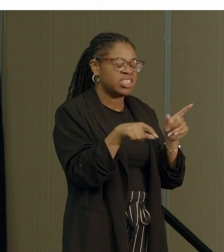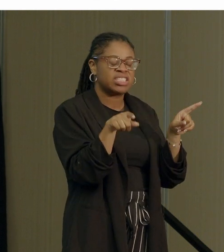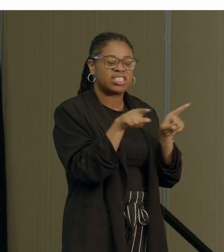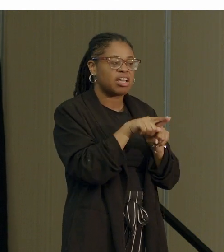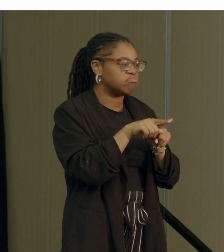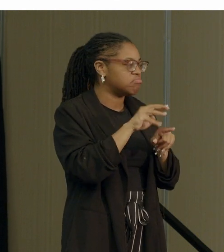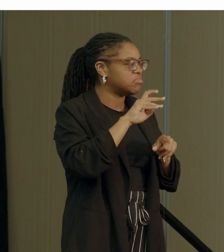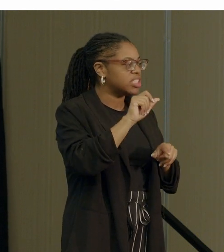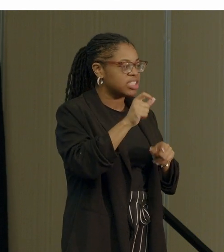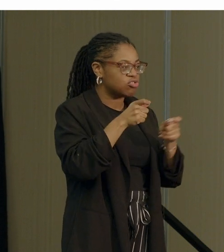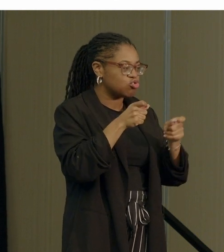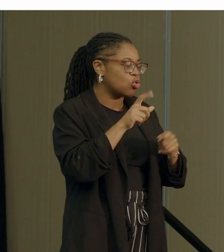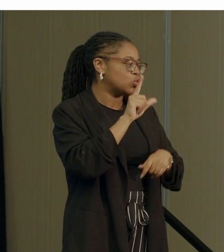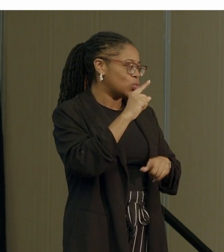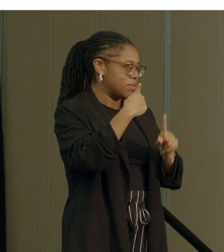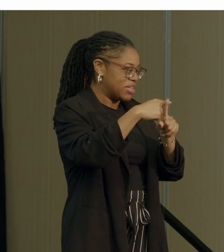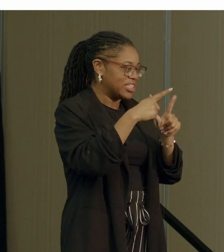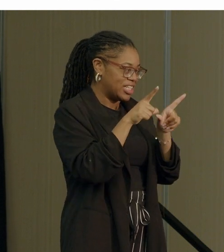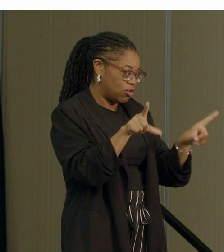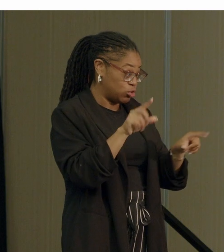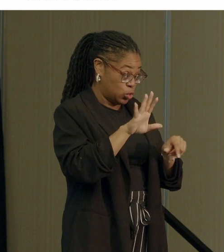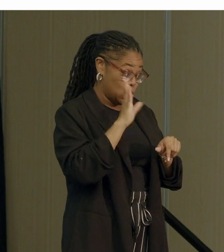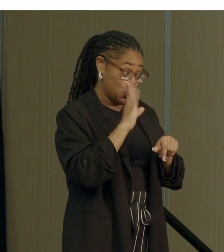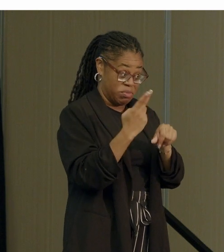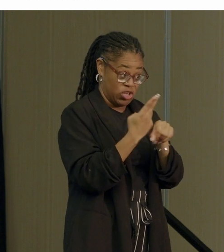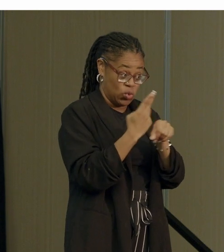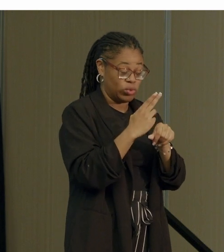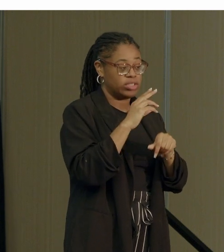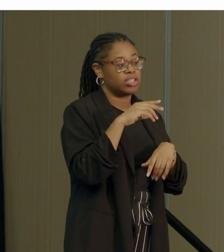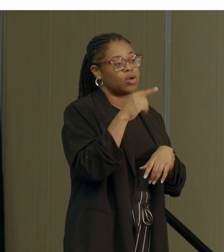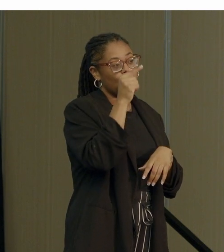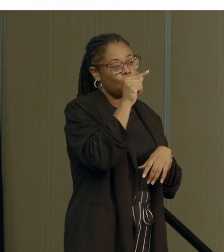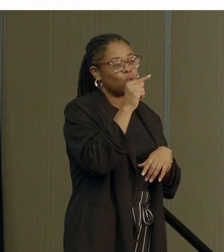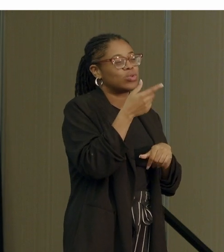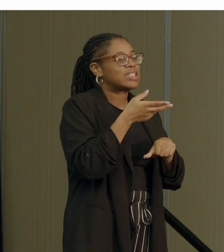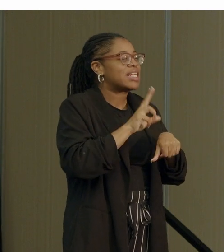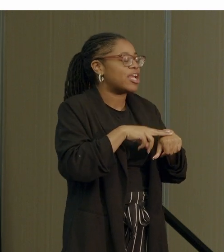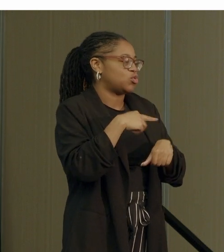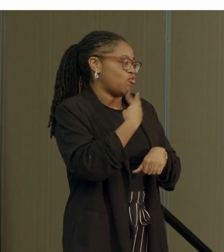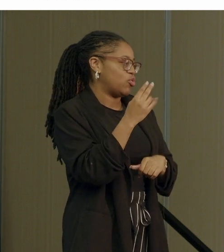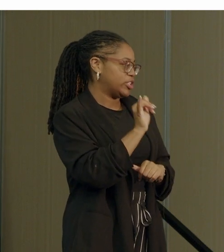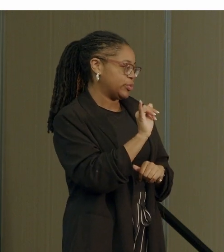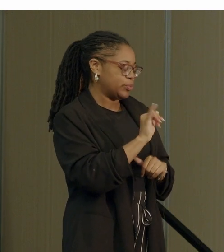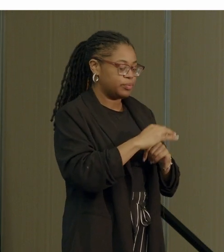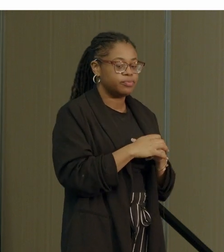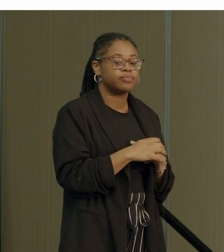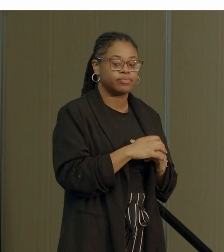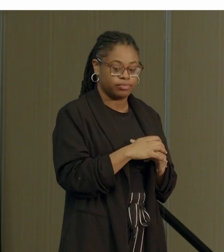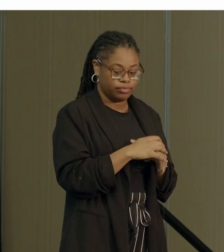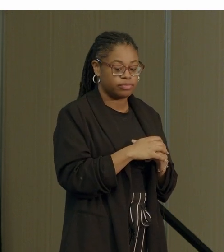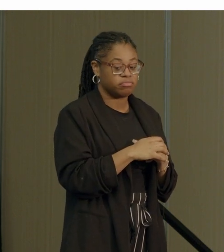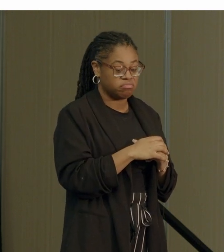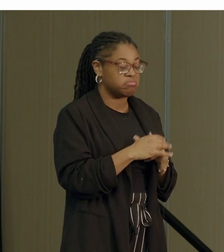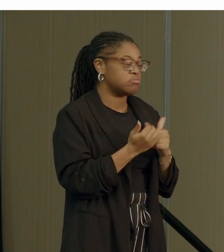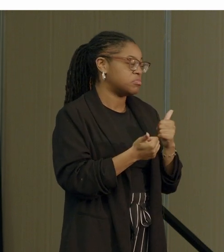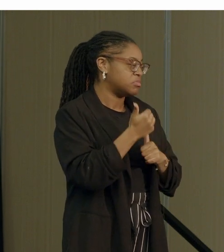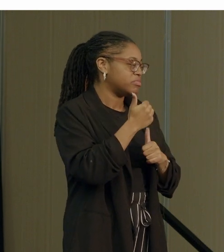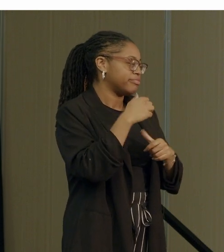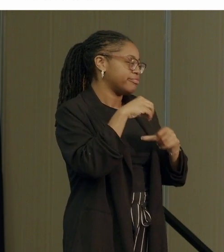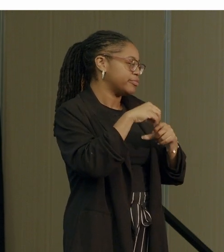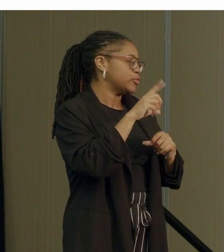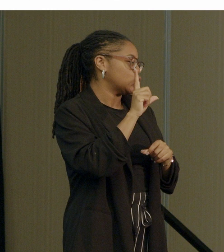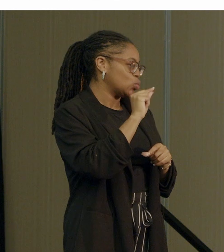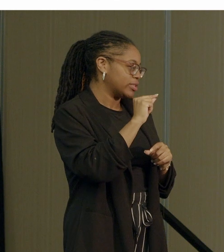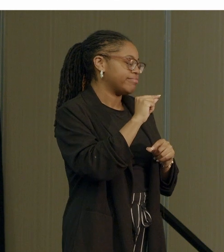controls, 20 plus languages, and you'll be using Google's natural voices as well. It is primarily available in 20 languages,